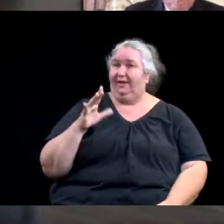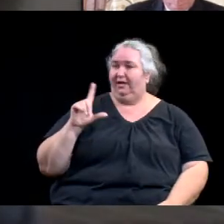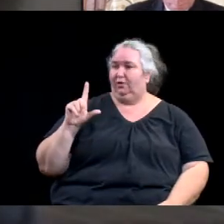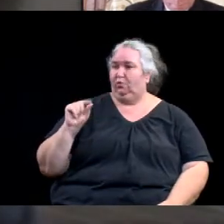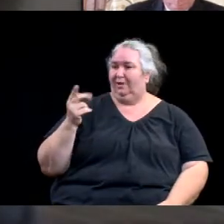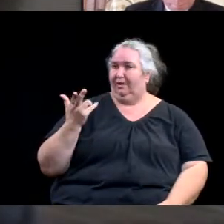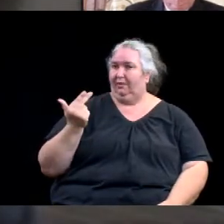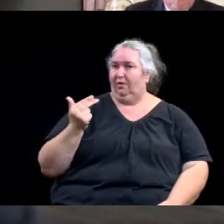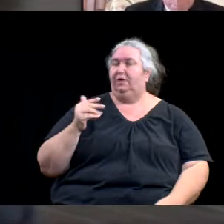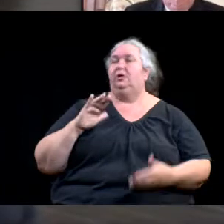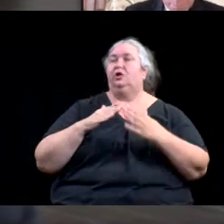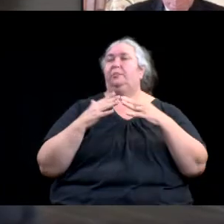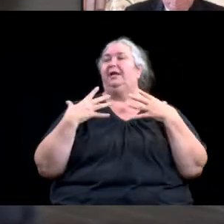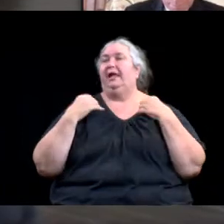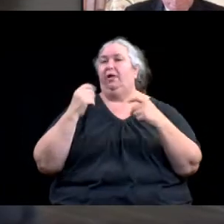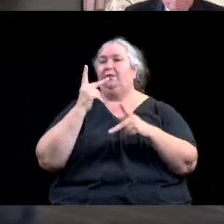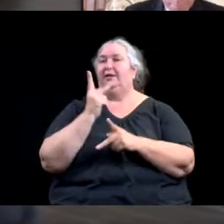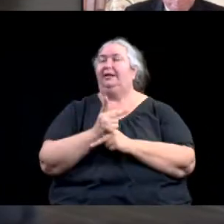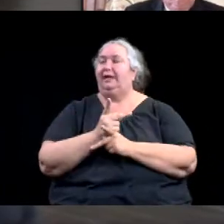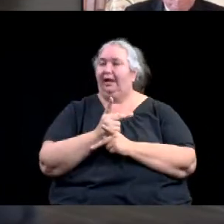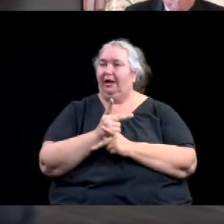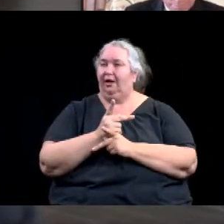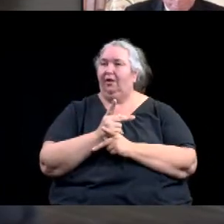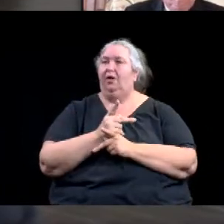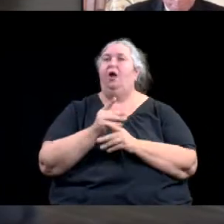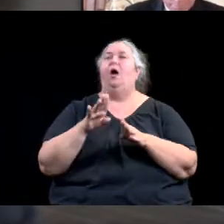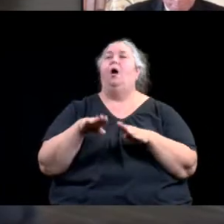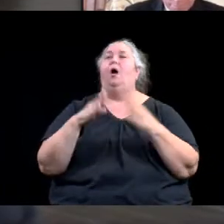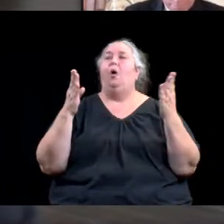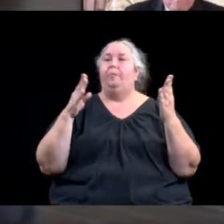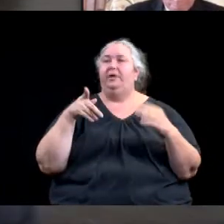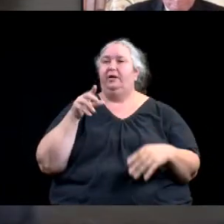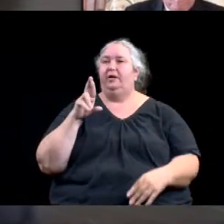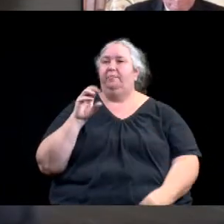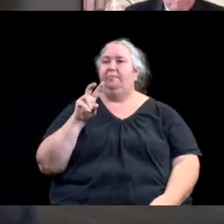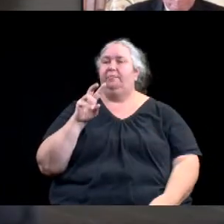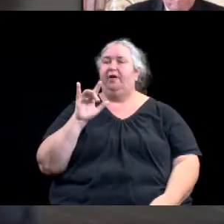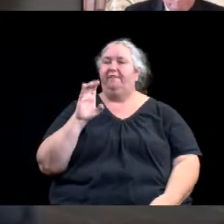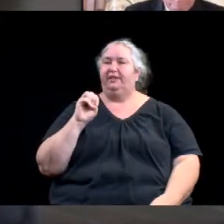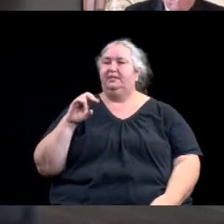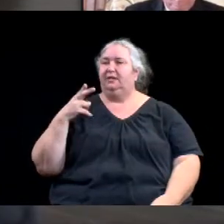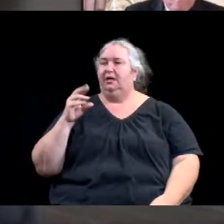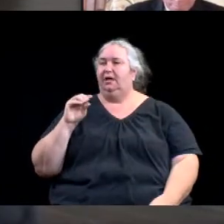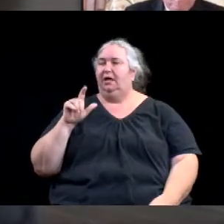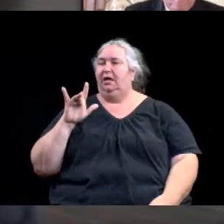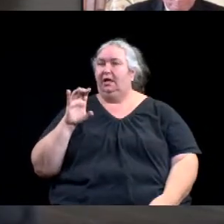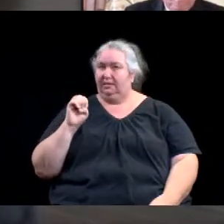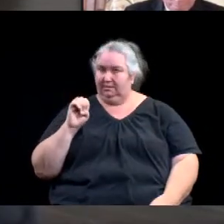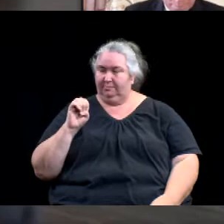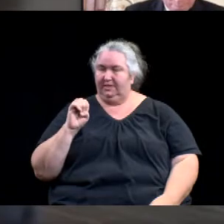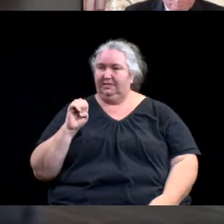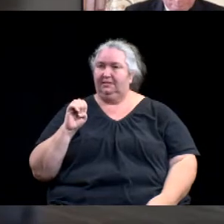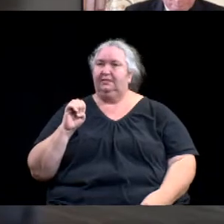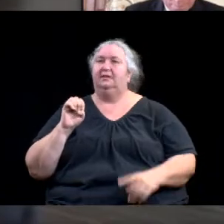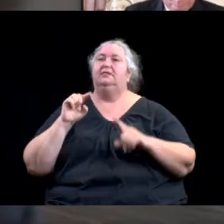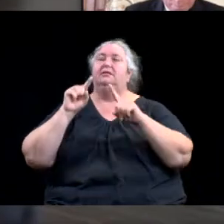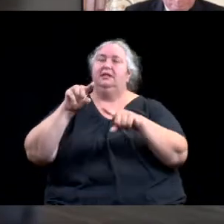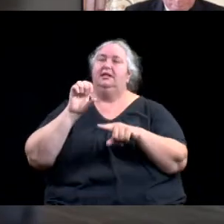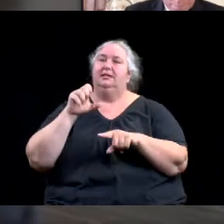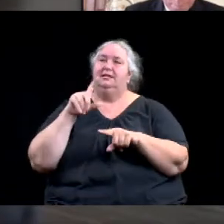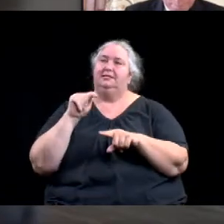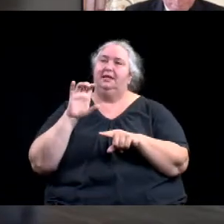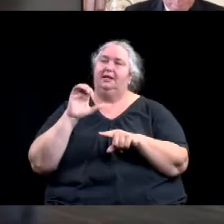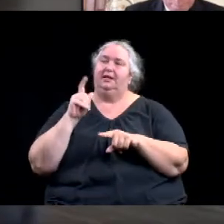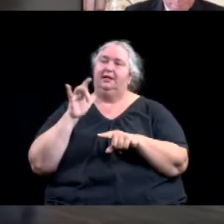St. Catherine Center. This was the first dedicated inpatient unit in Waco to care for those facing the end of their life journey.